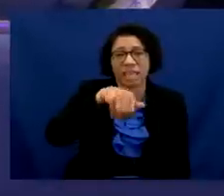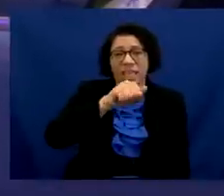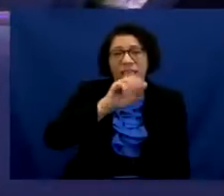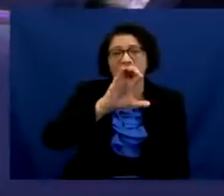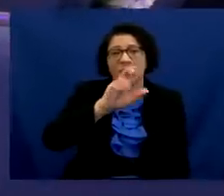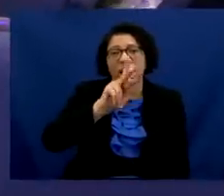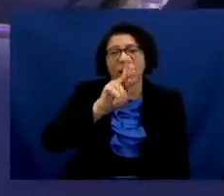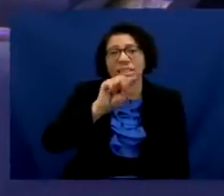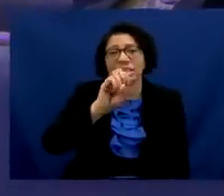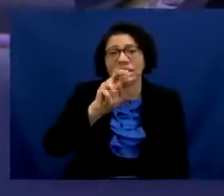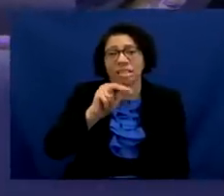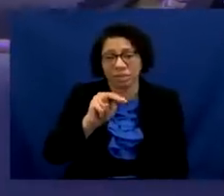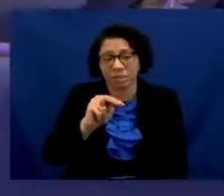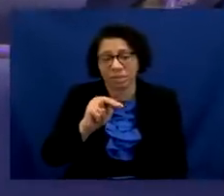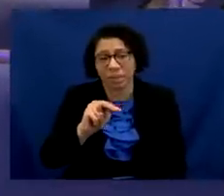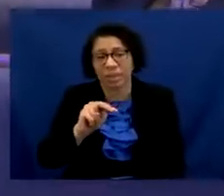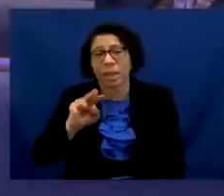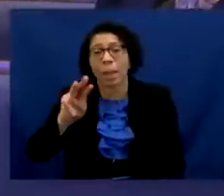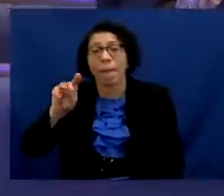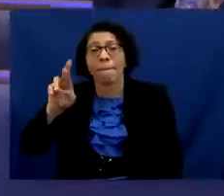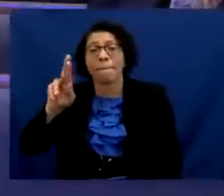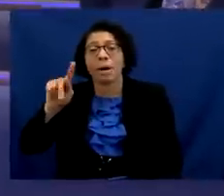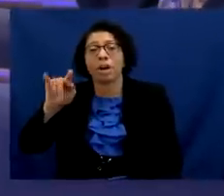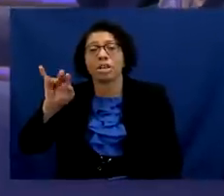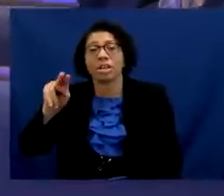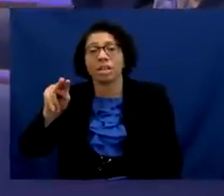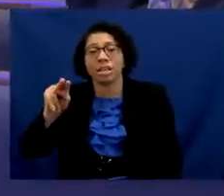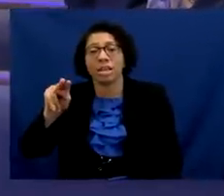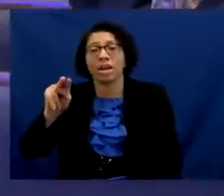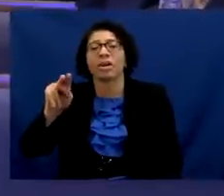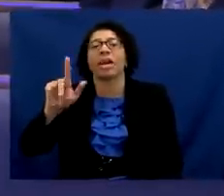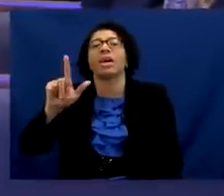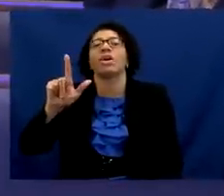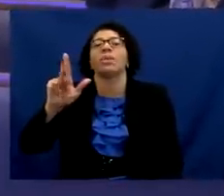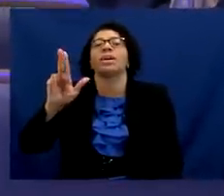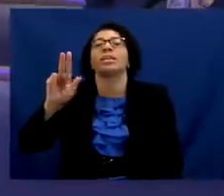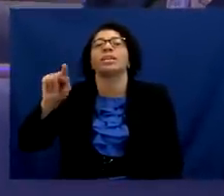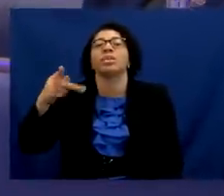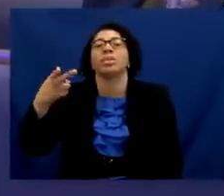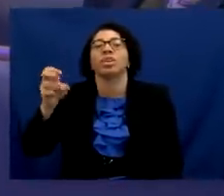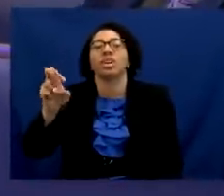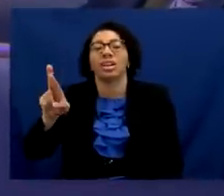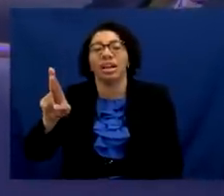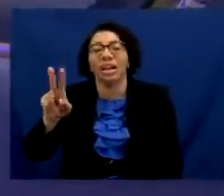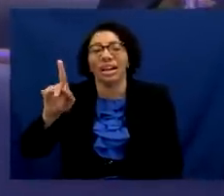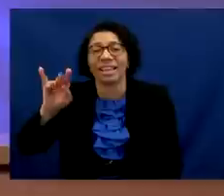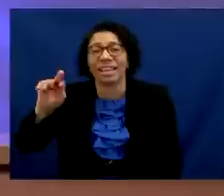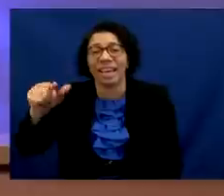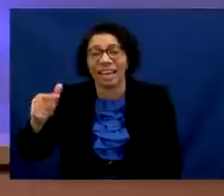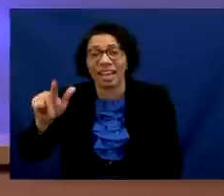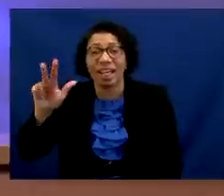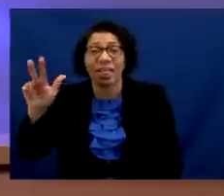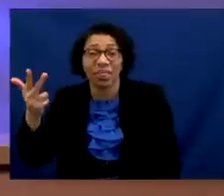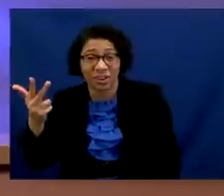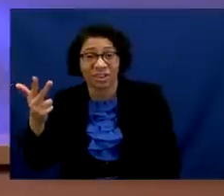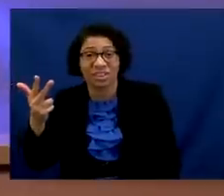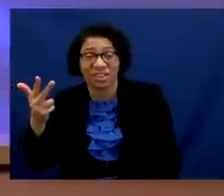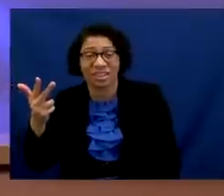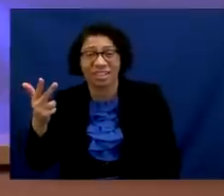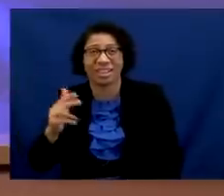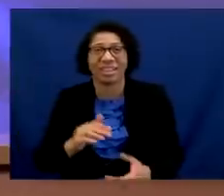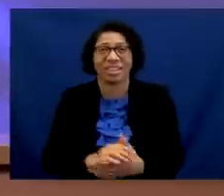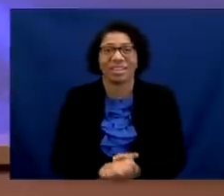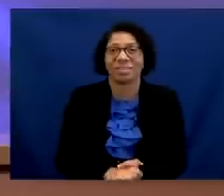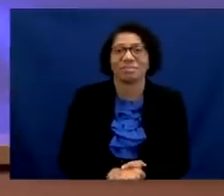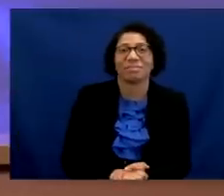King III, especially Martin Luther King III. They have a very strong relationship, and I'm grateful that he is here. Reverend Preston Allen, that's your Morehouse